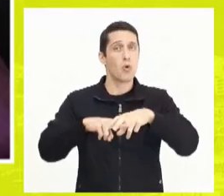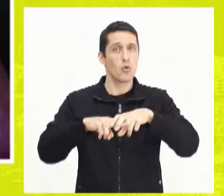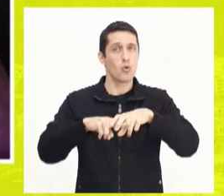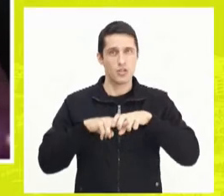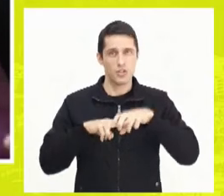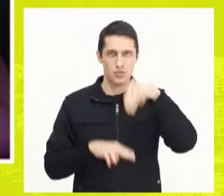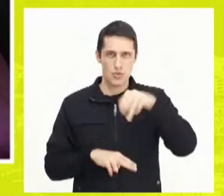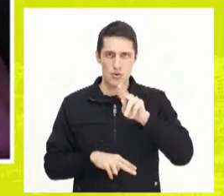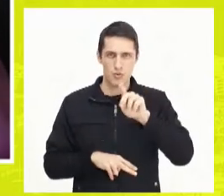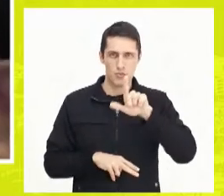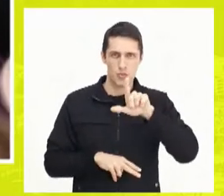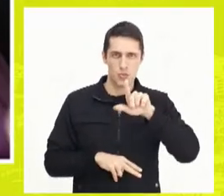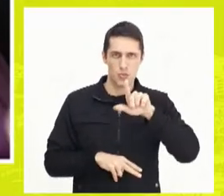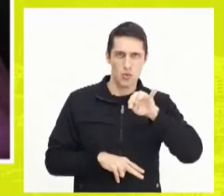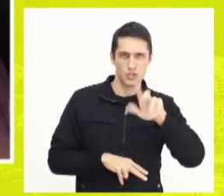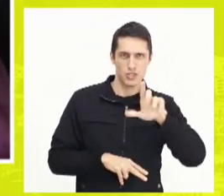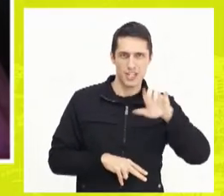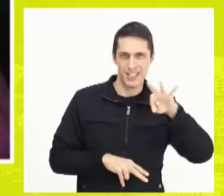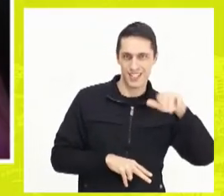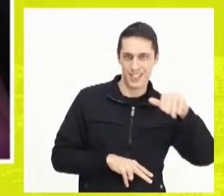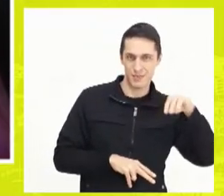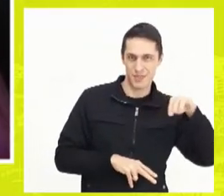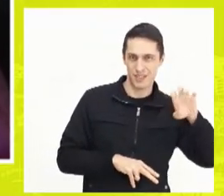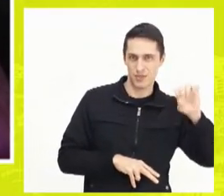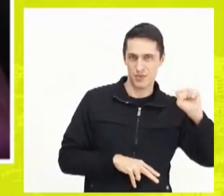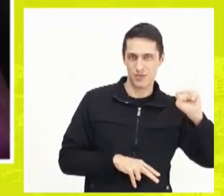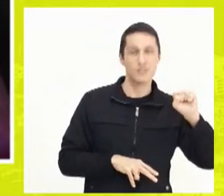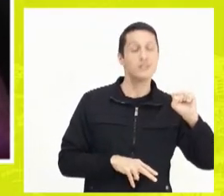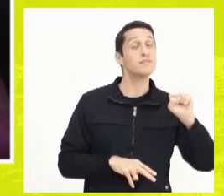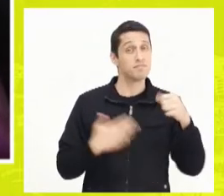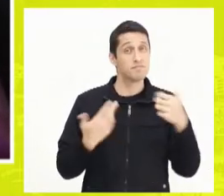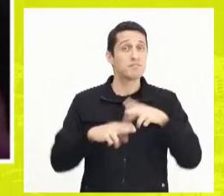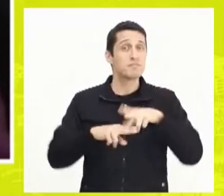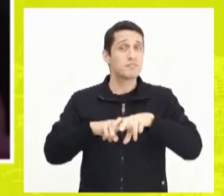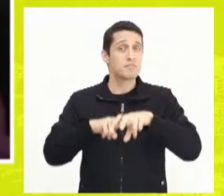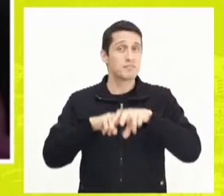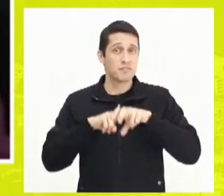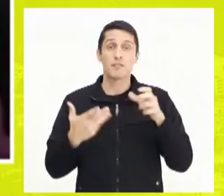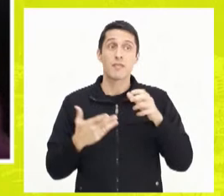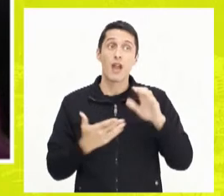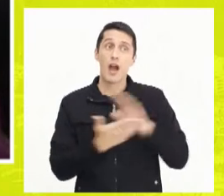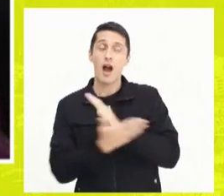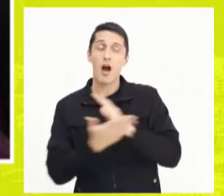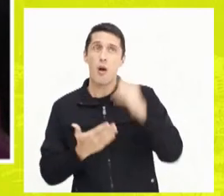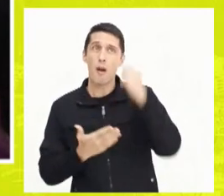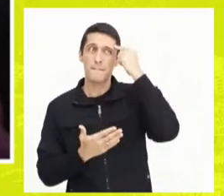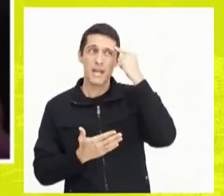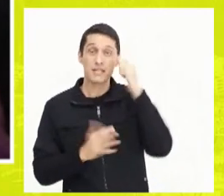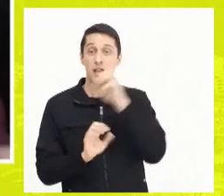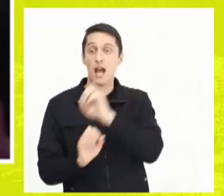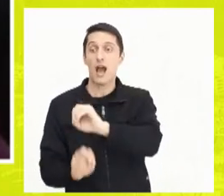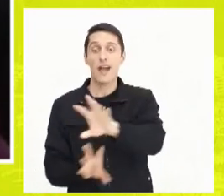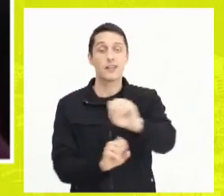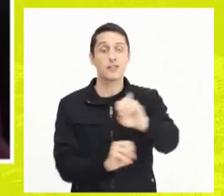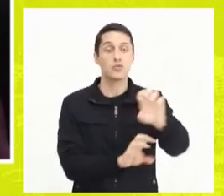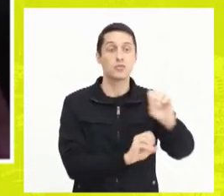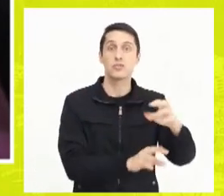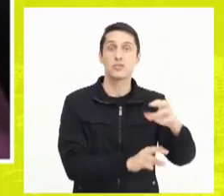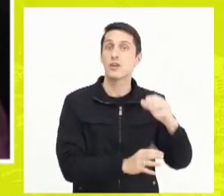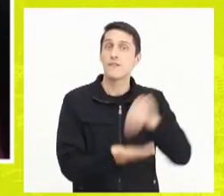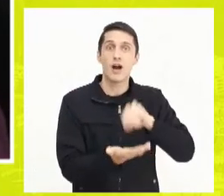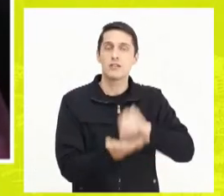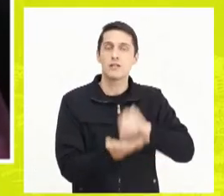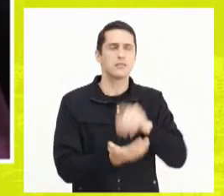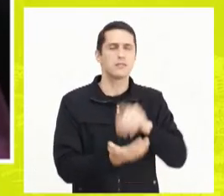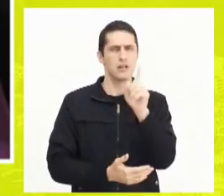something similar but not quite in the portuguese language it kind of seems that education is not even dealing